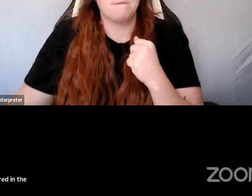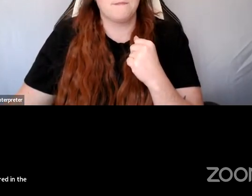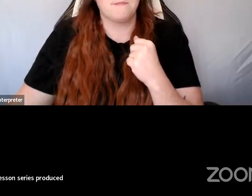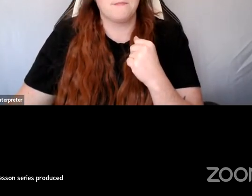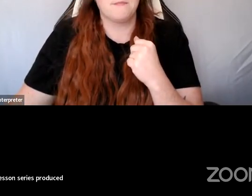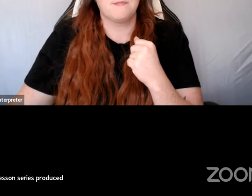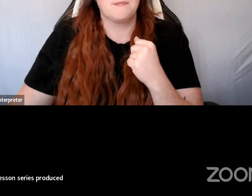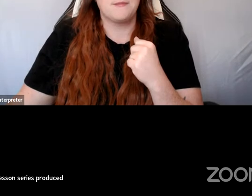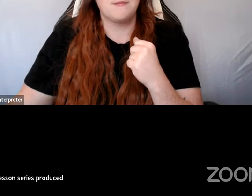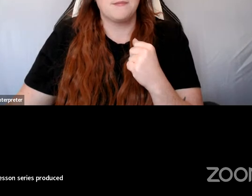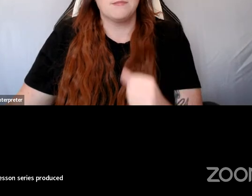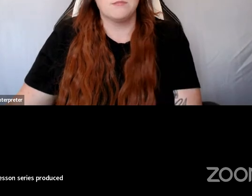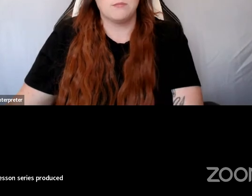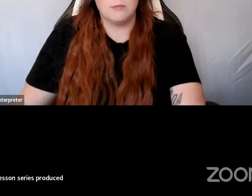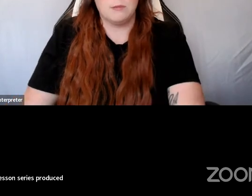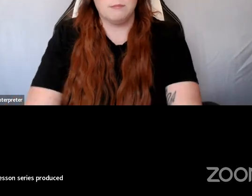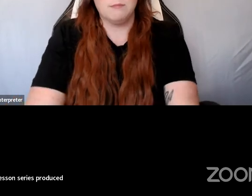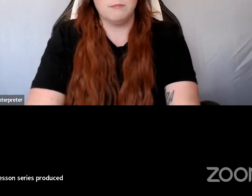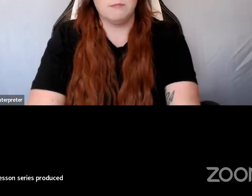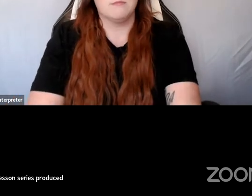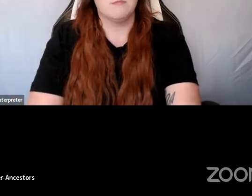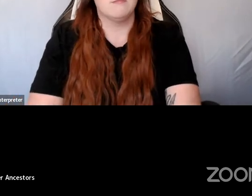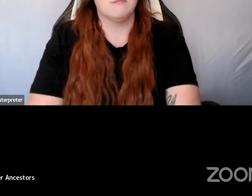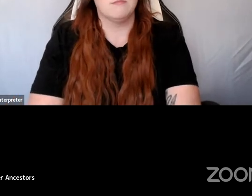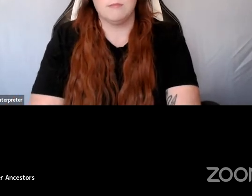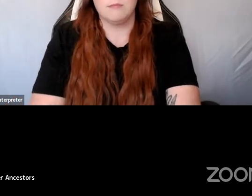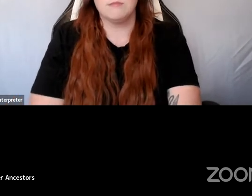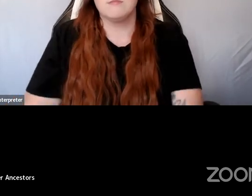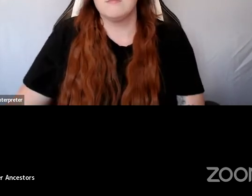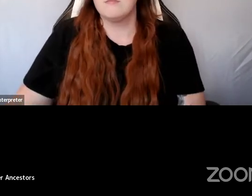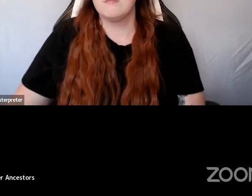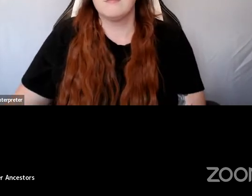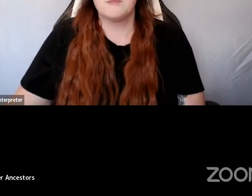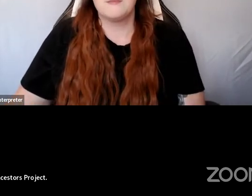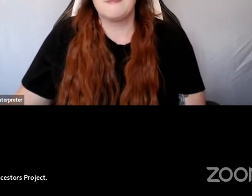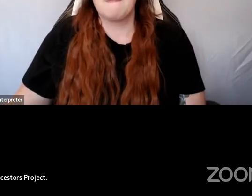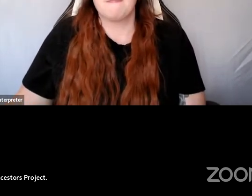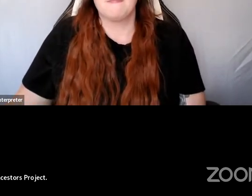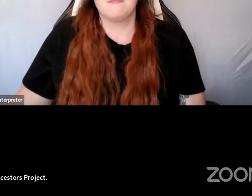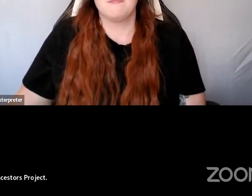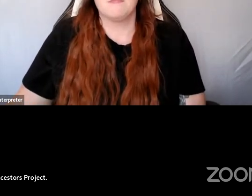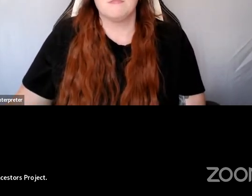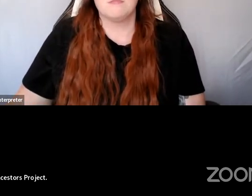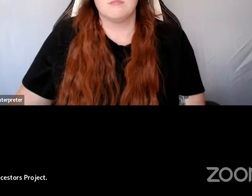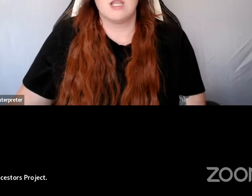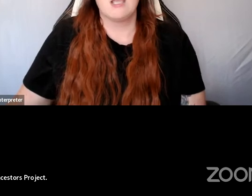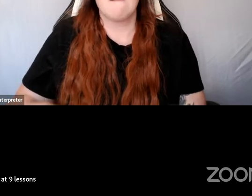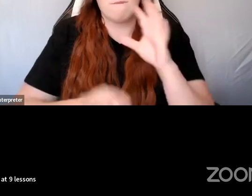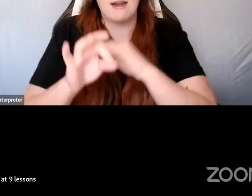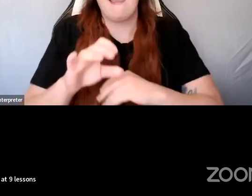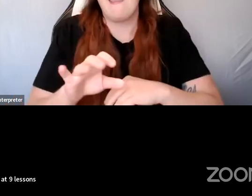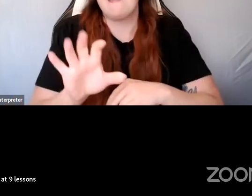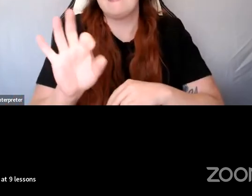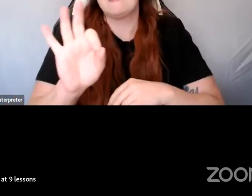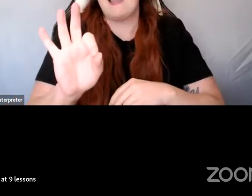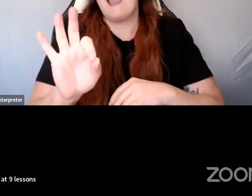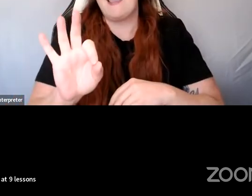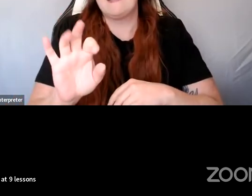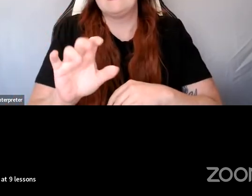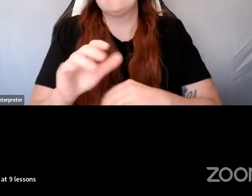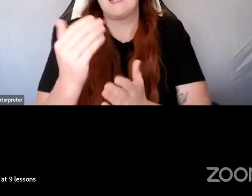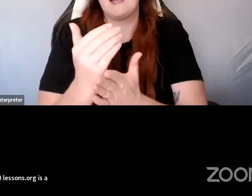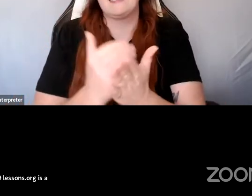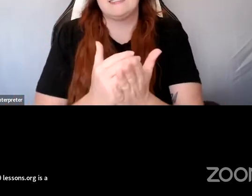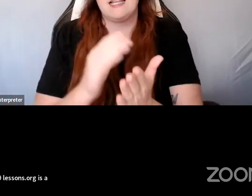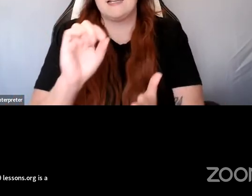The Becoming better ancestors project the nine lessons available at ninelessons.org is a